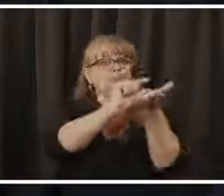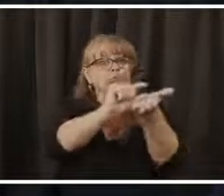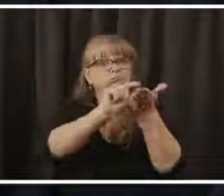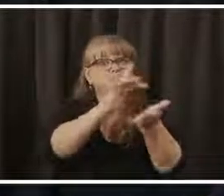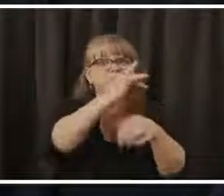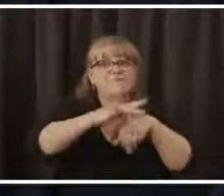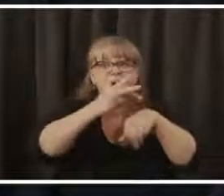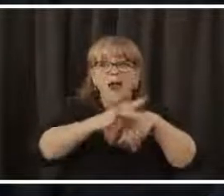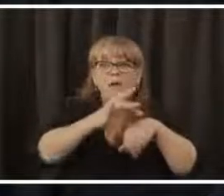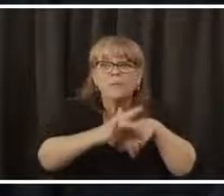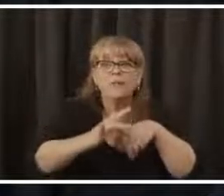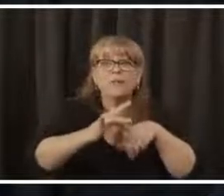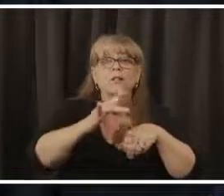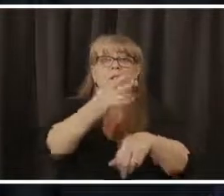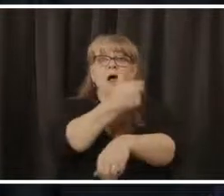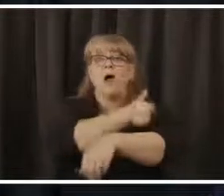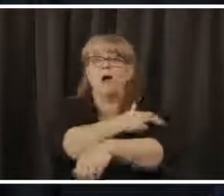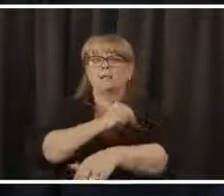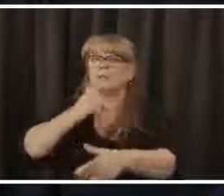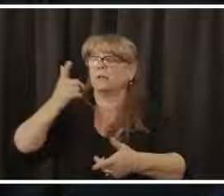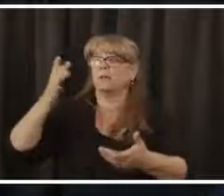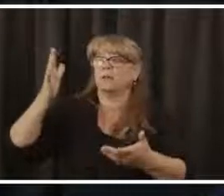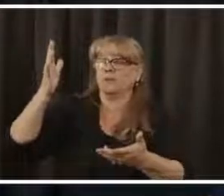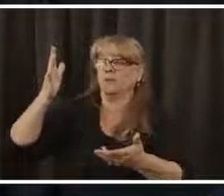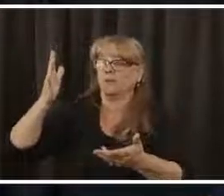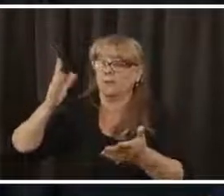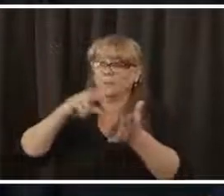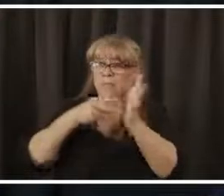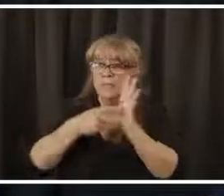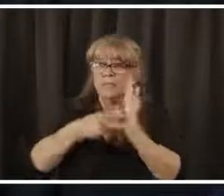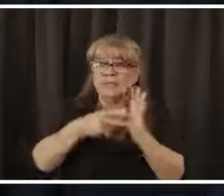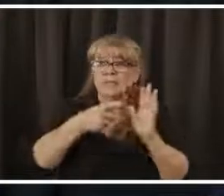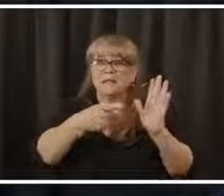level. With the demand for vaccines, are you referring to?